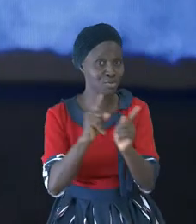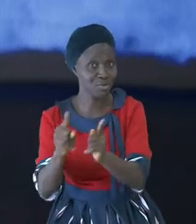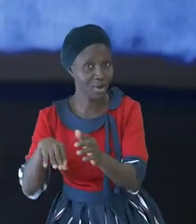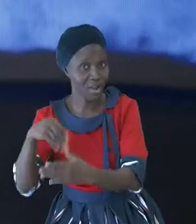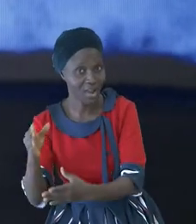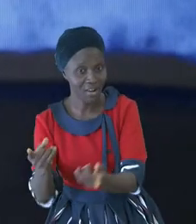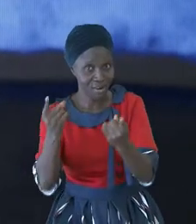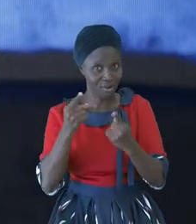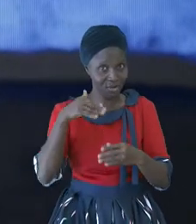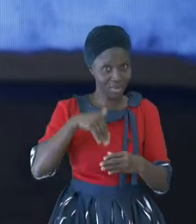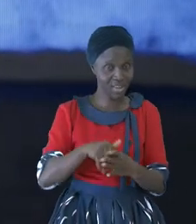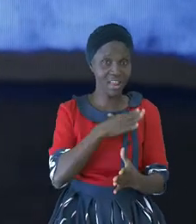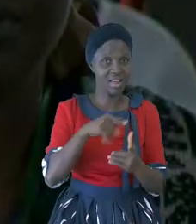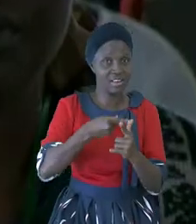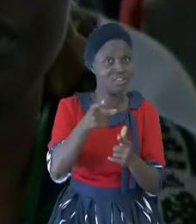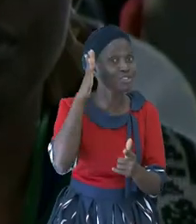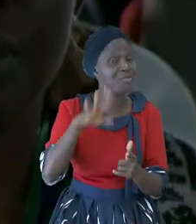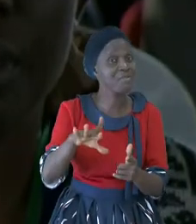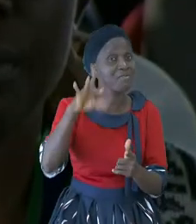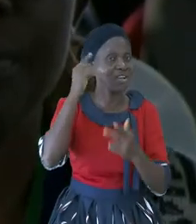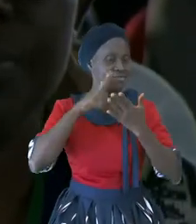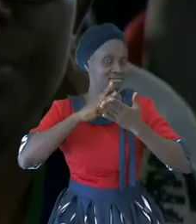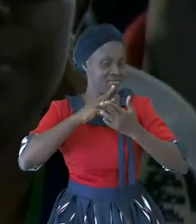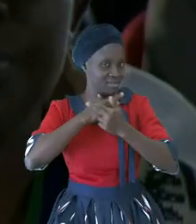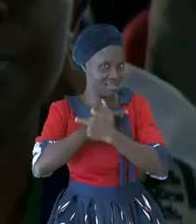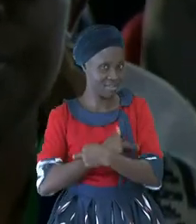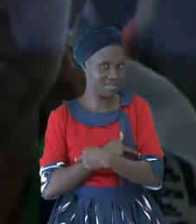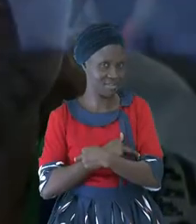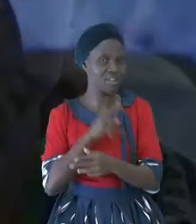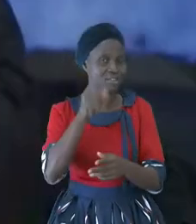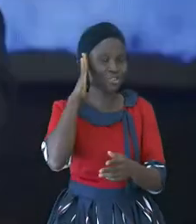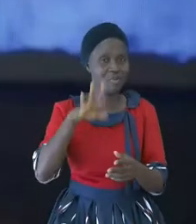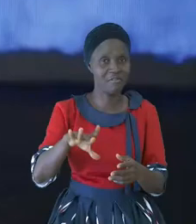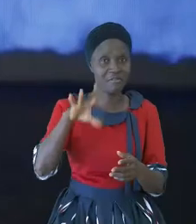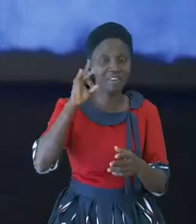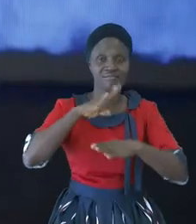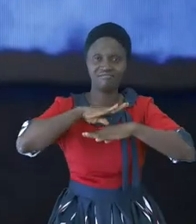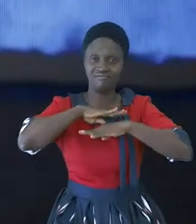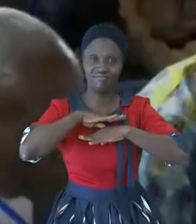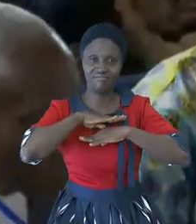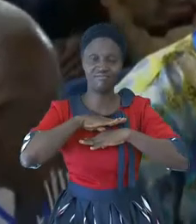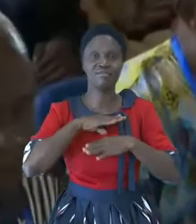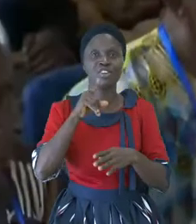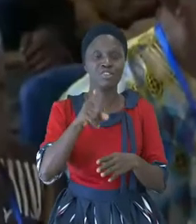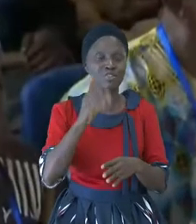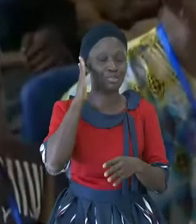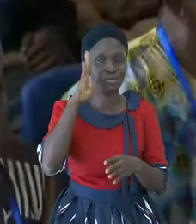you'll find pasture. You'll find nourishment.